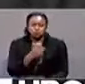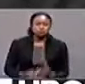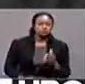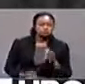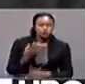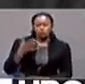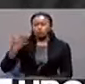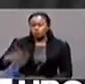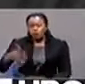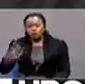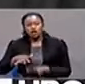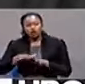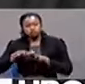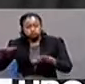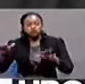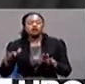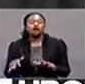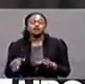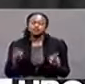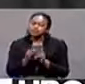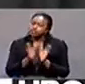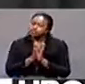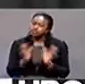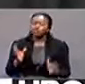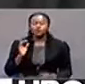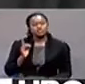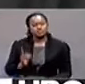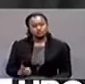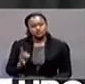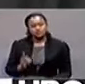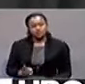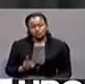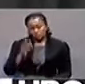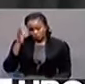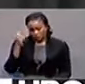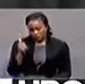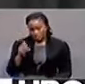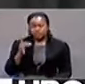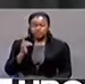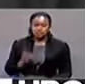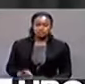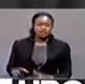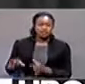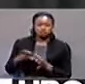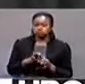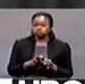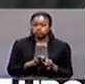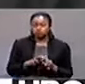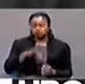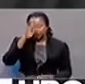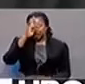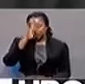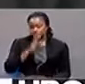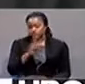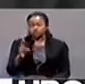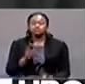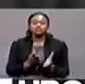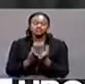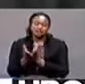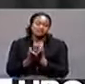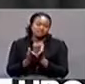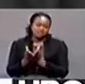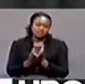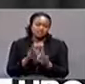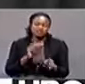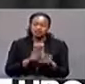water, and also the general discipline, which goes with ecumenical services when